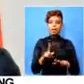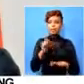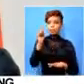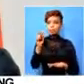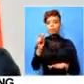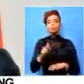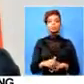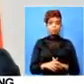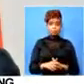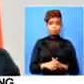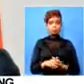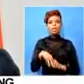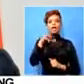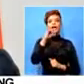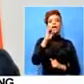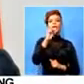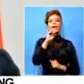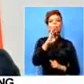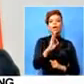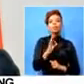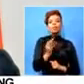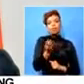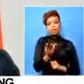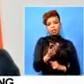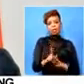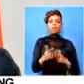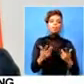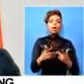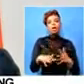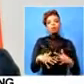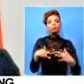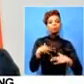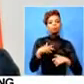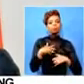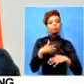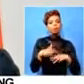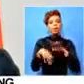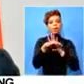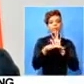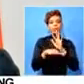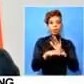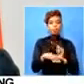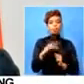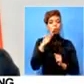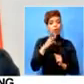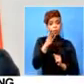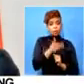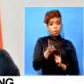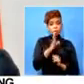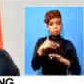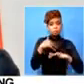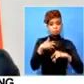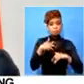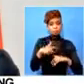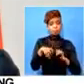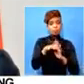the IMF gave them structural adjustment program. Once you accept those structural adjustment